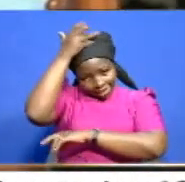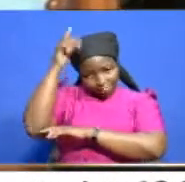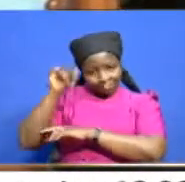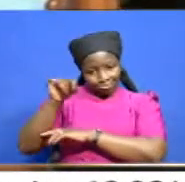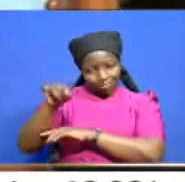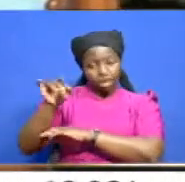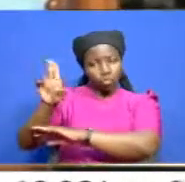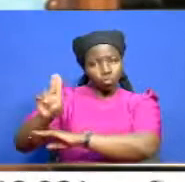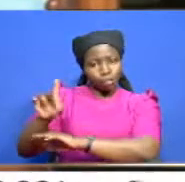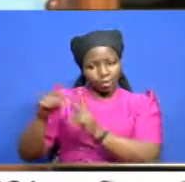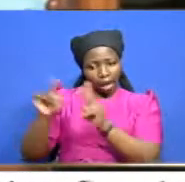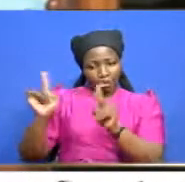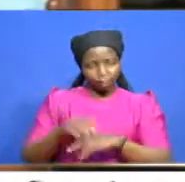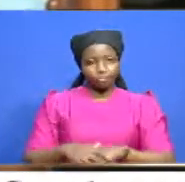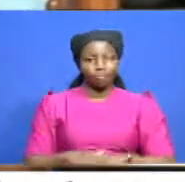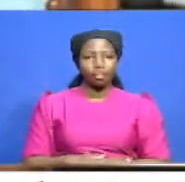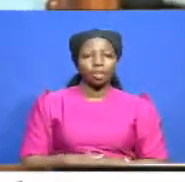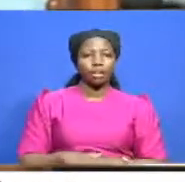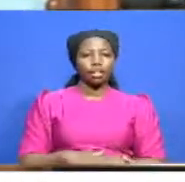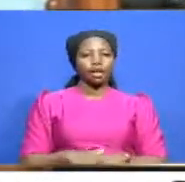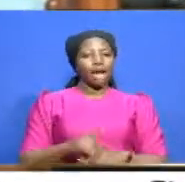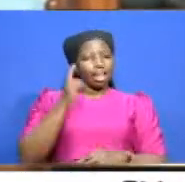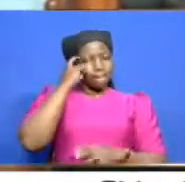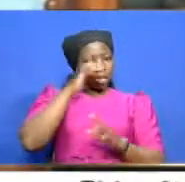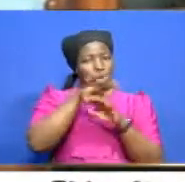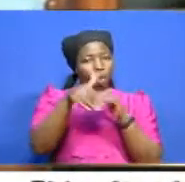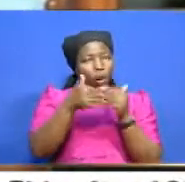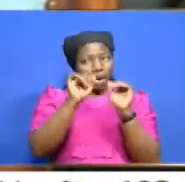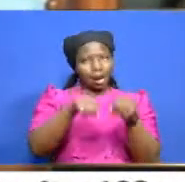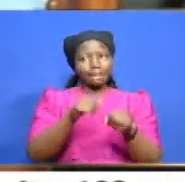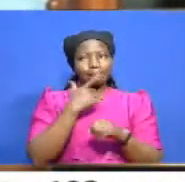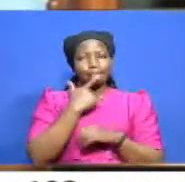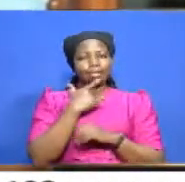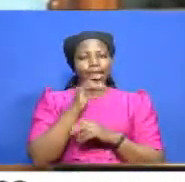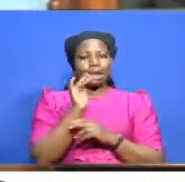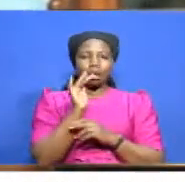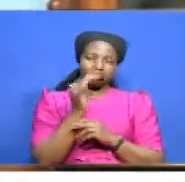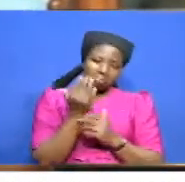use. I think that's all. Maybe I can open it up for a question and